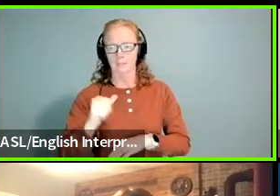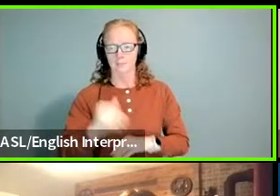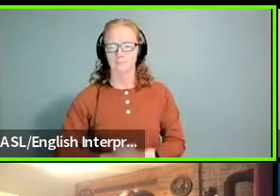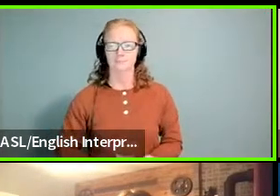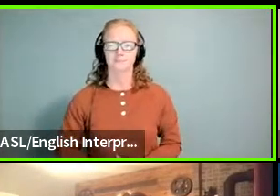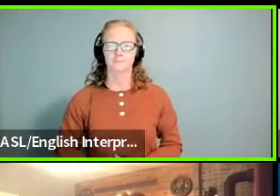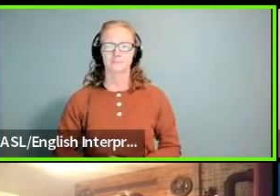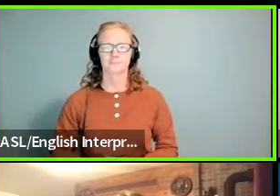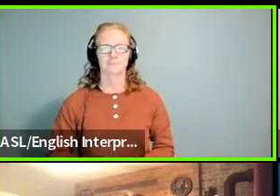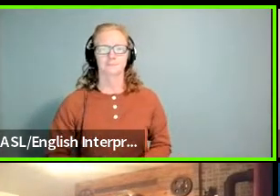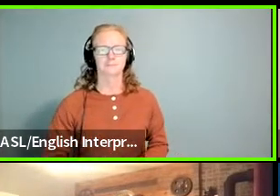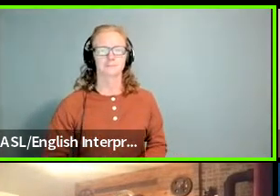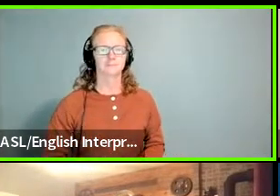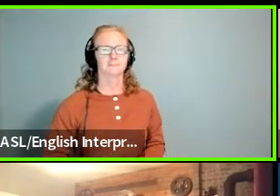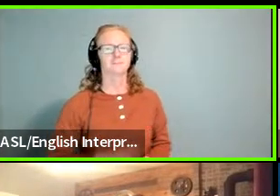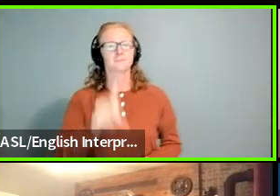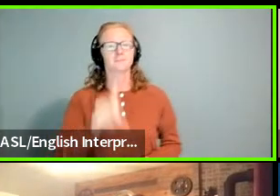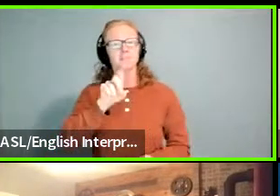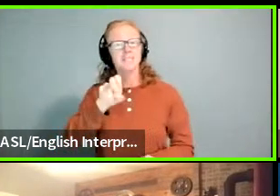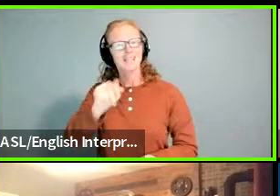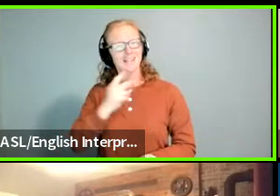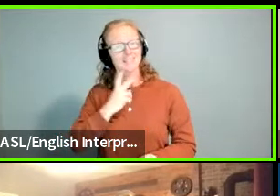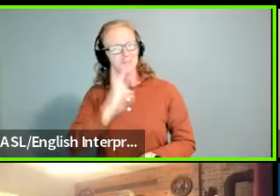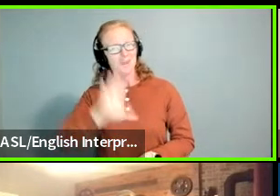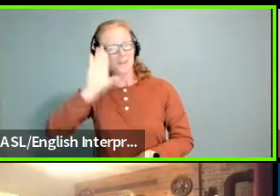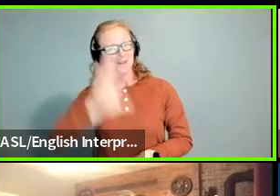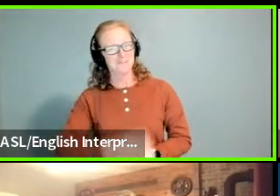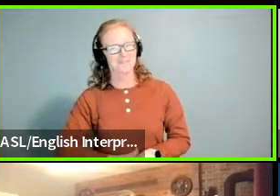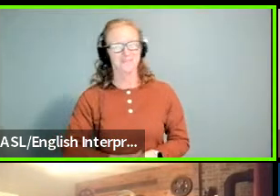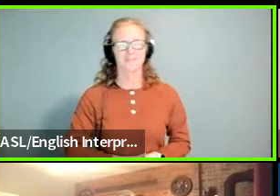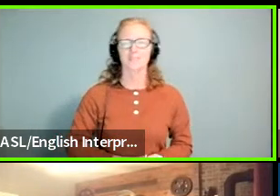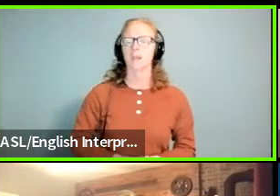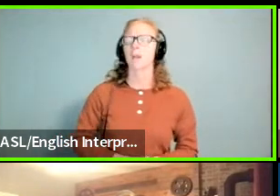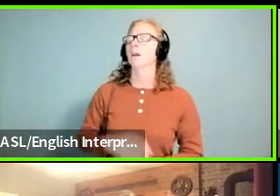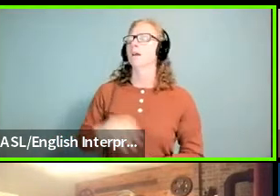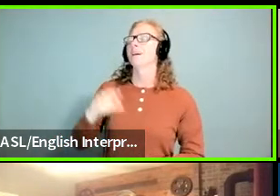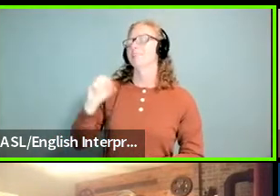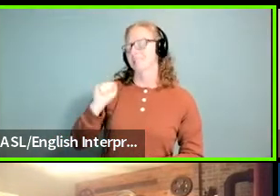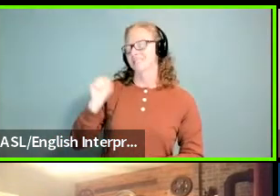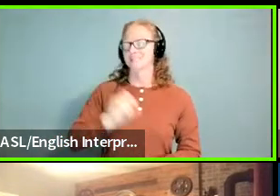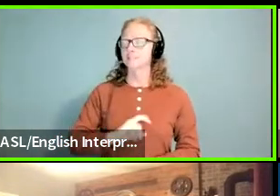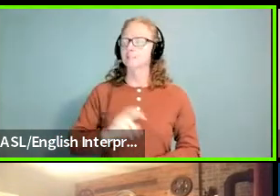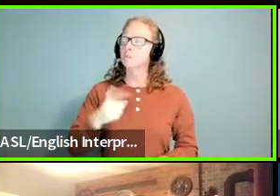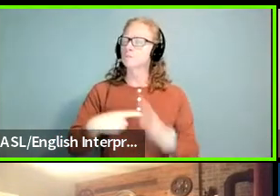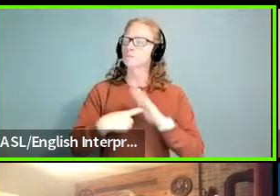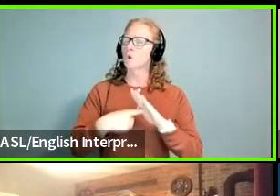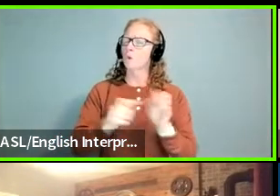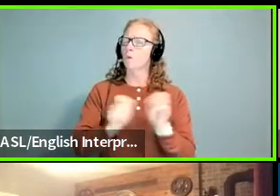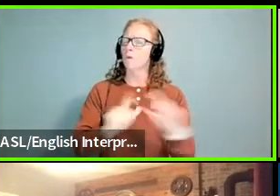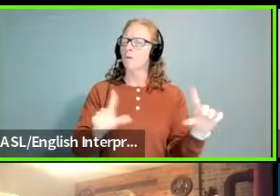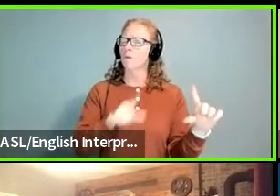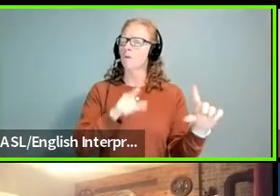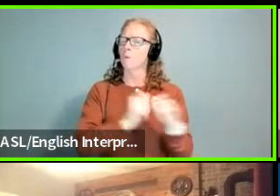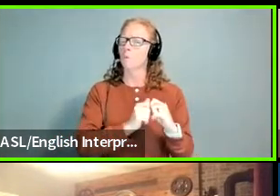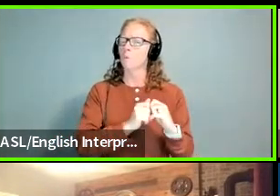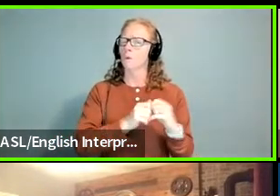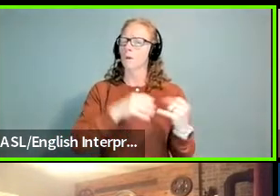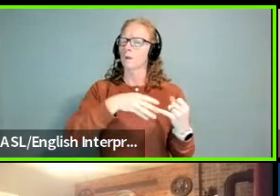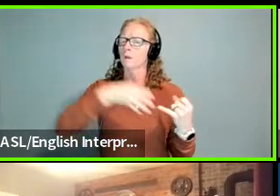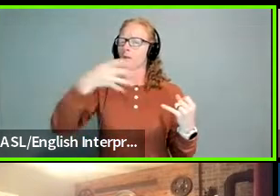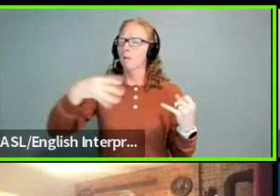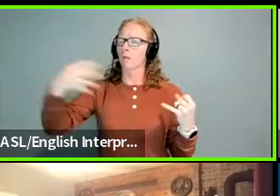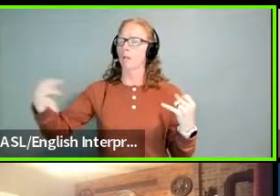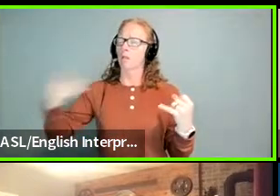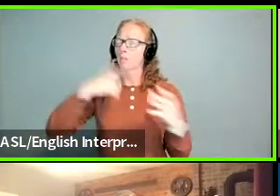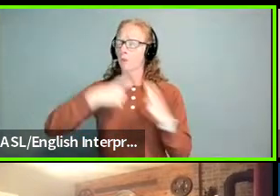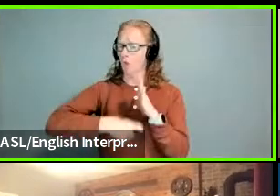is? Dina, I see your hands up. Yeah. So when you were showing that slide with the lines of the different